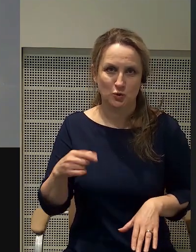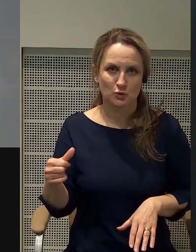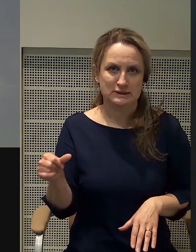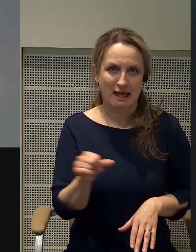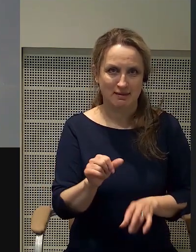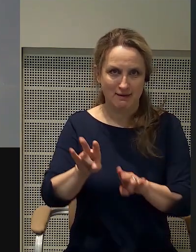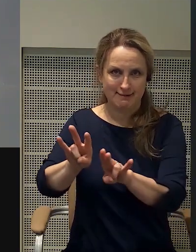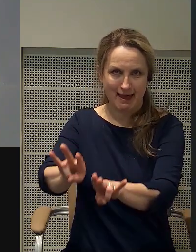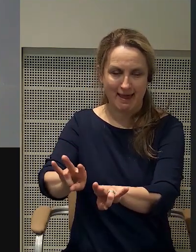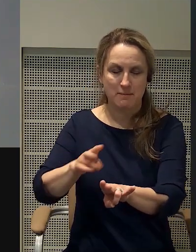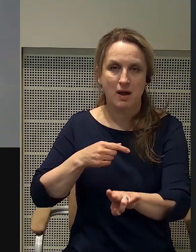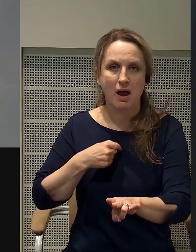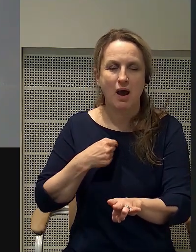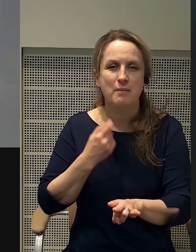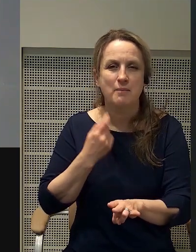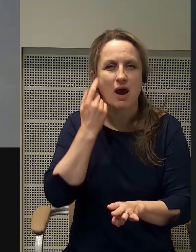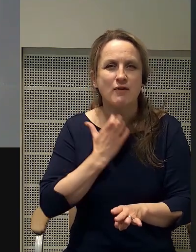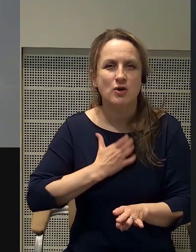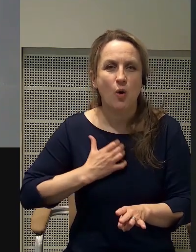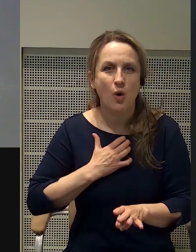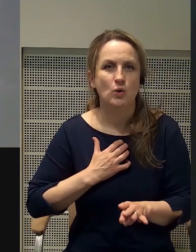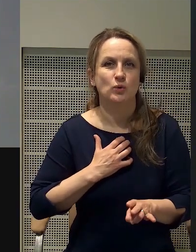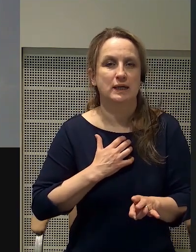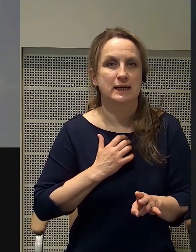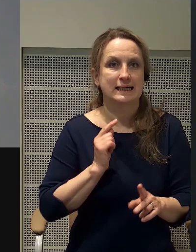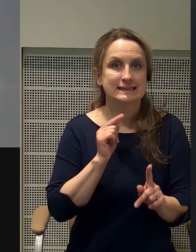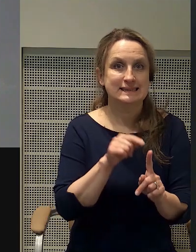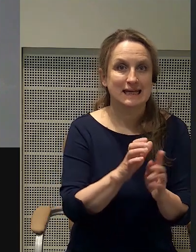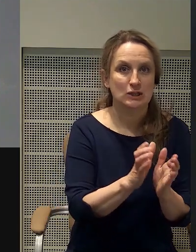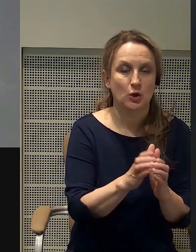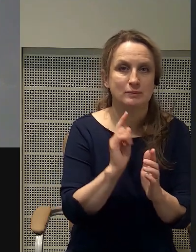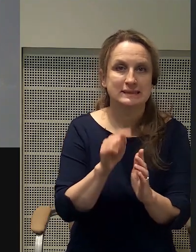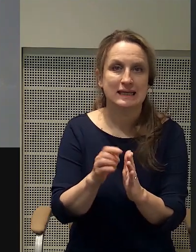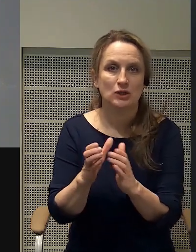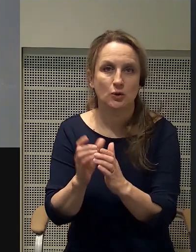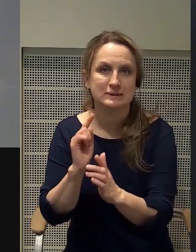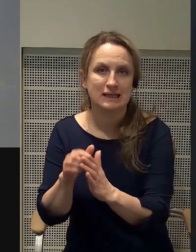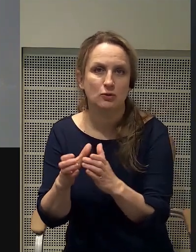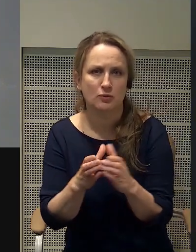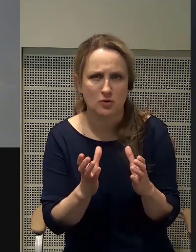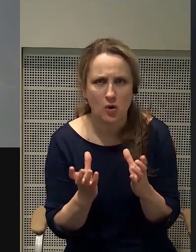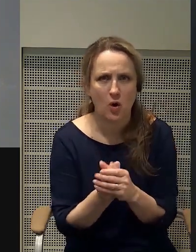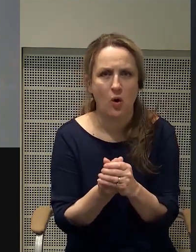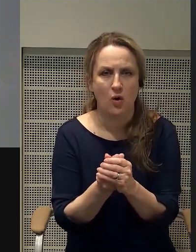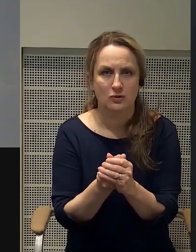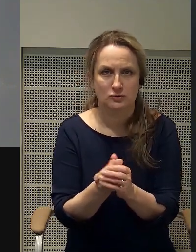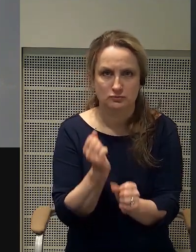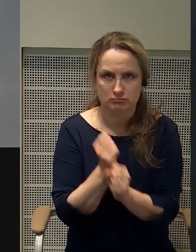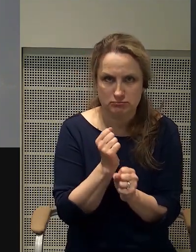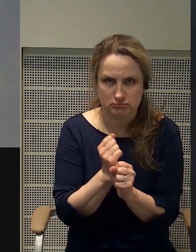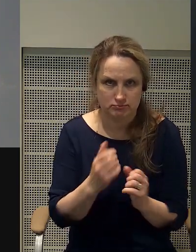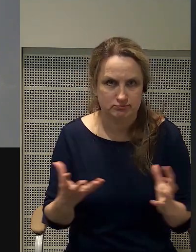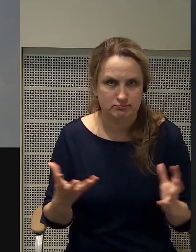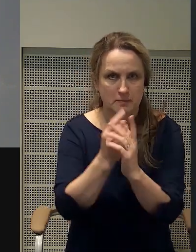medical doctors are working together with the patient community, with the different governmental entities to